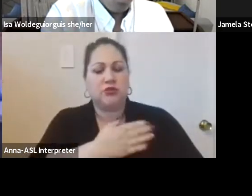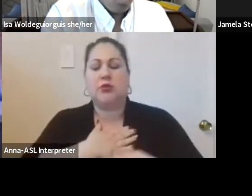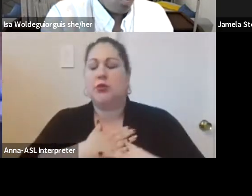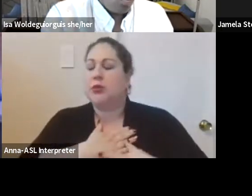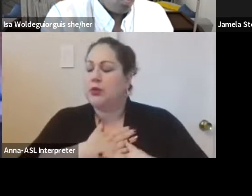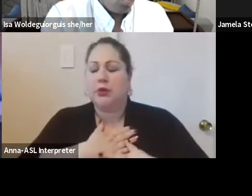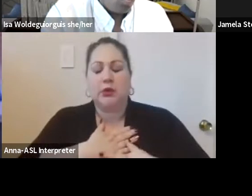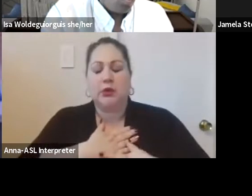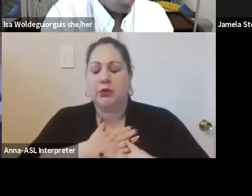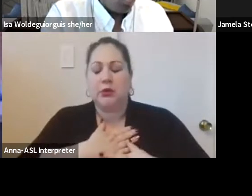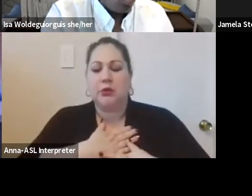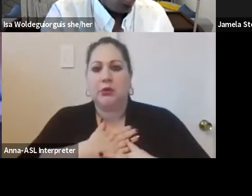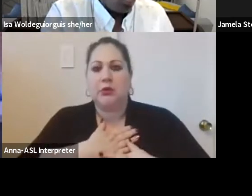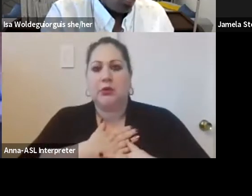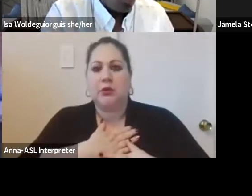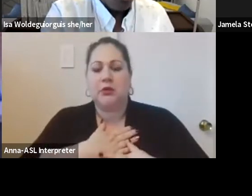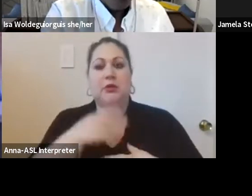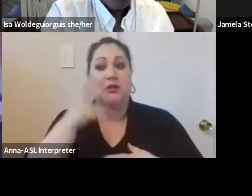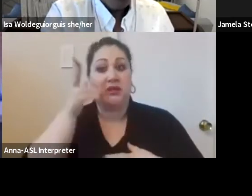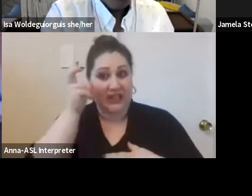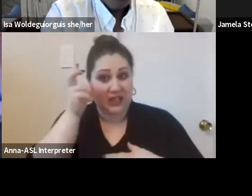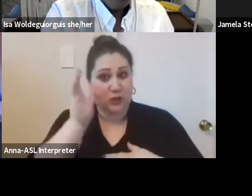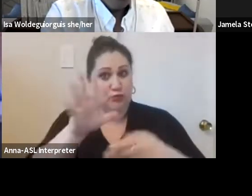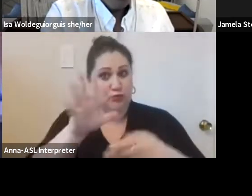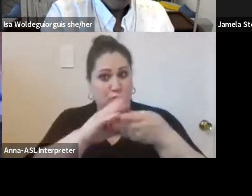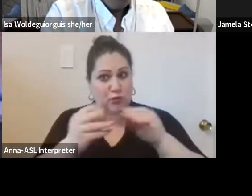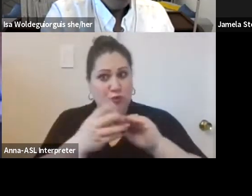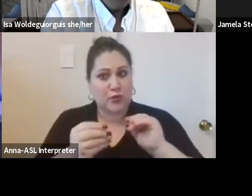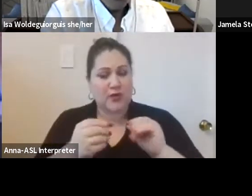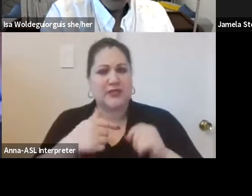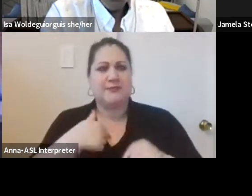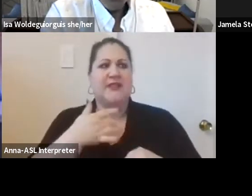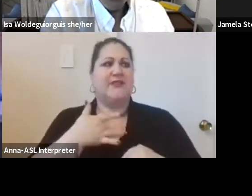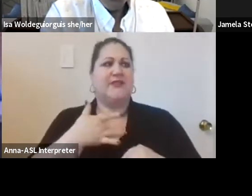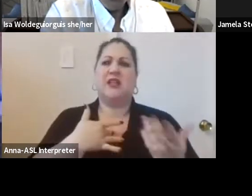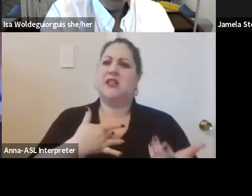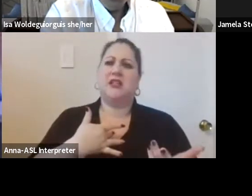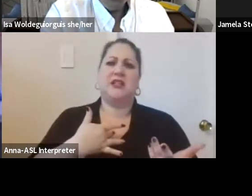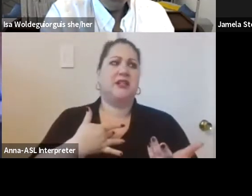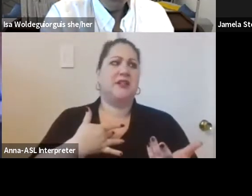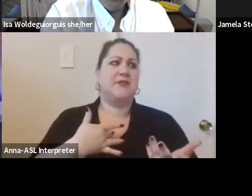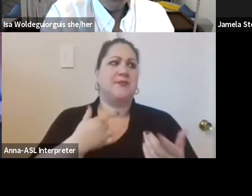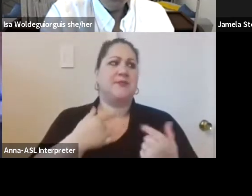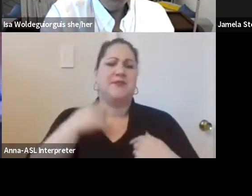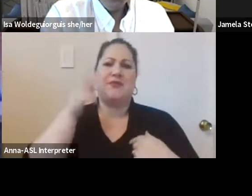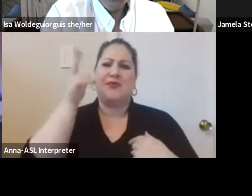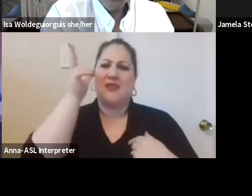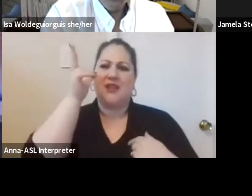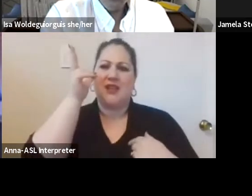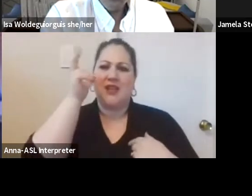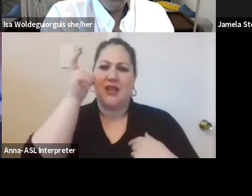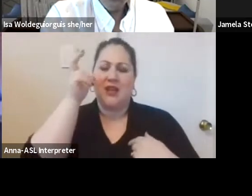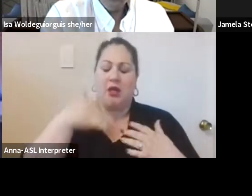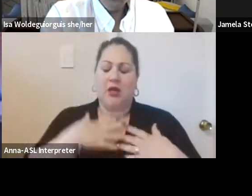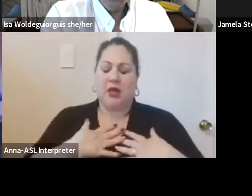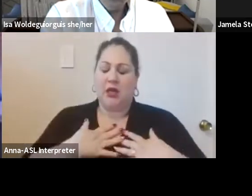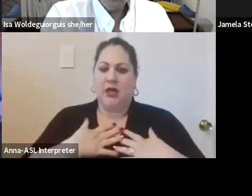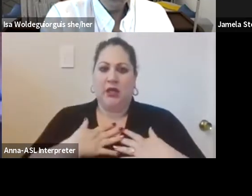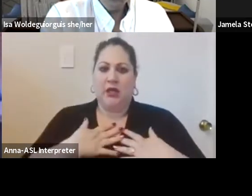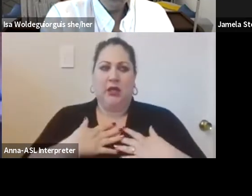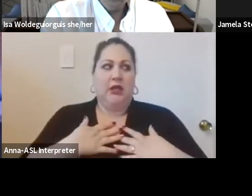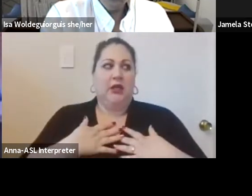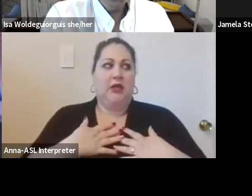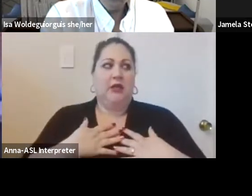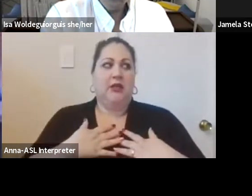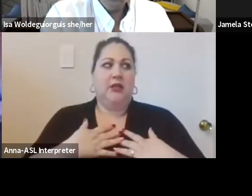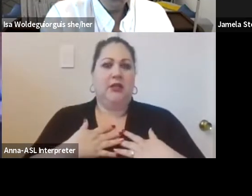Hearing this, I can't help but to hear, I wish I had a little ticker, one of those little ticker to keep count